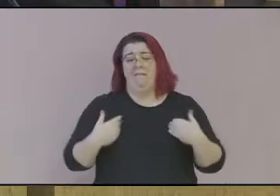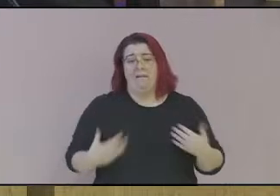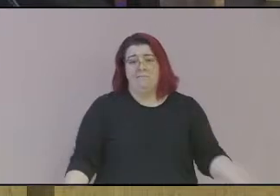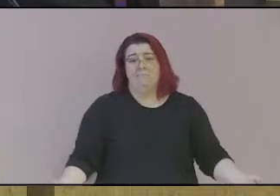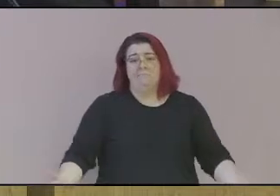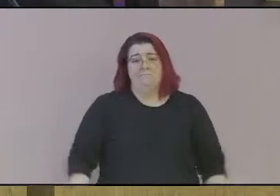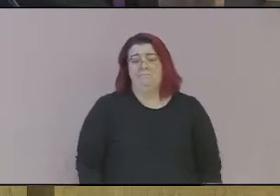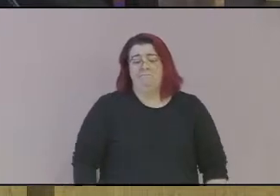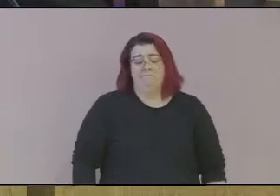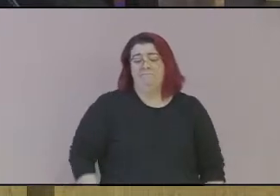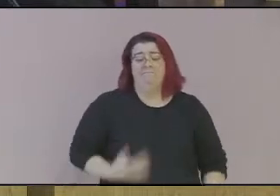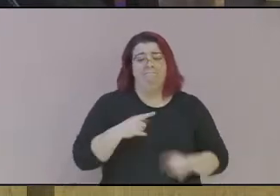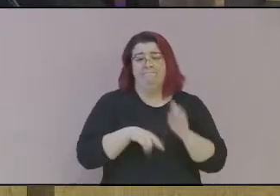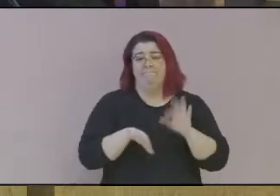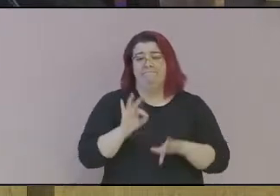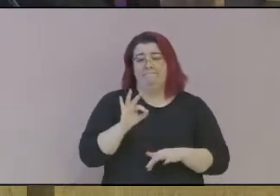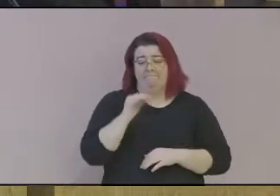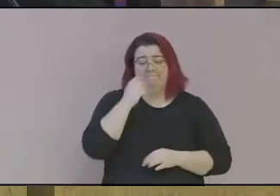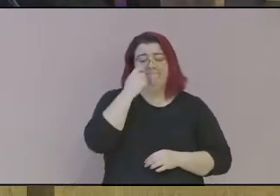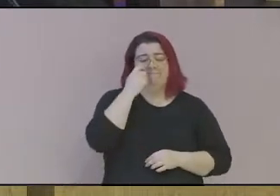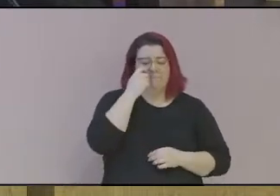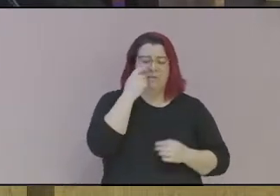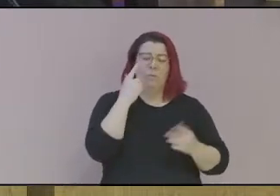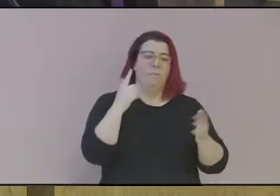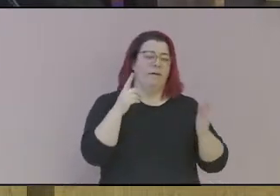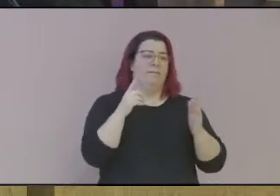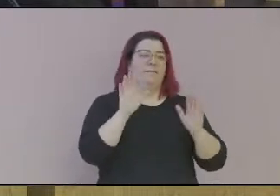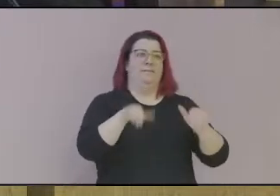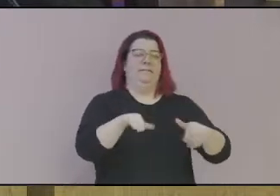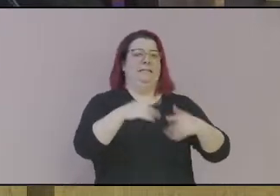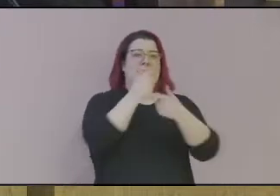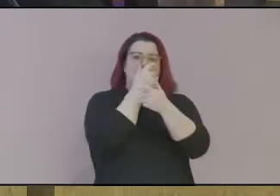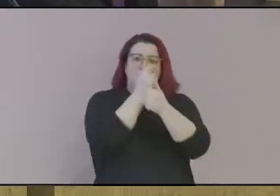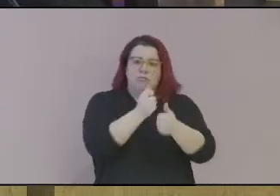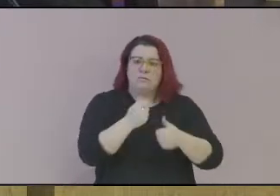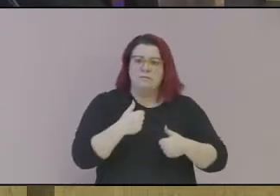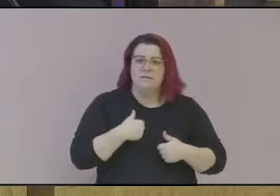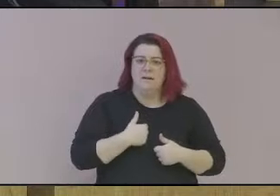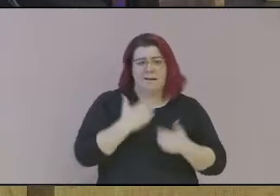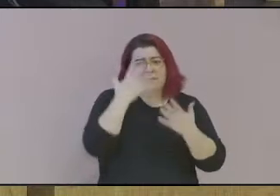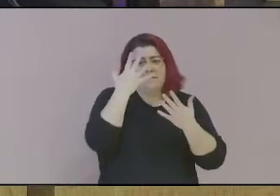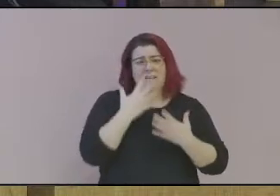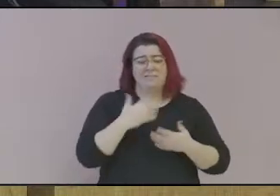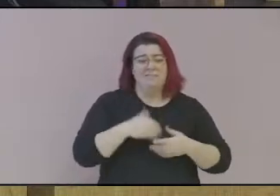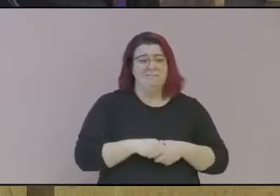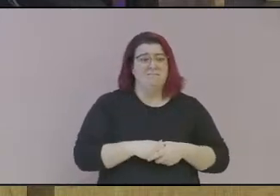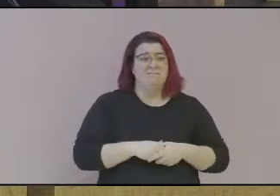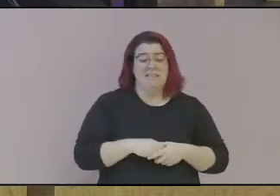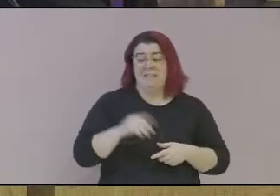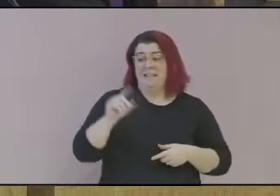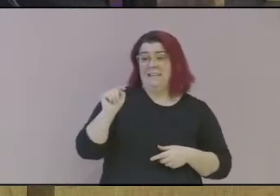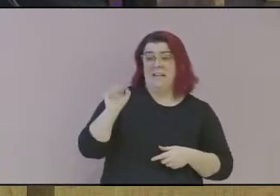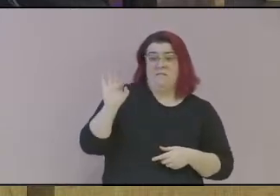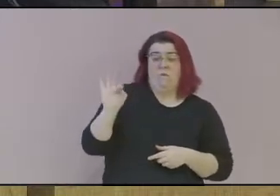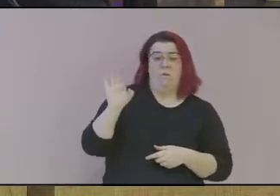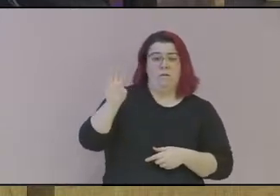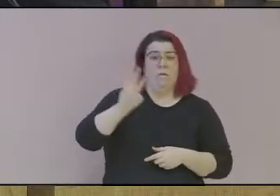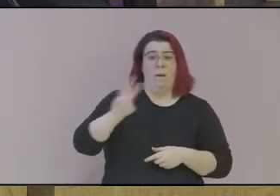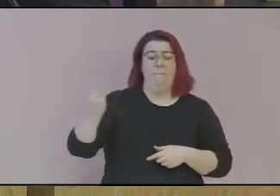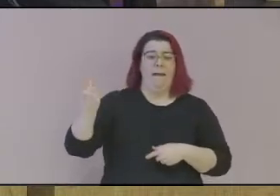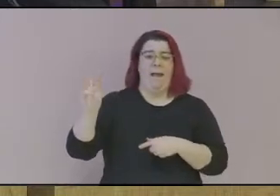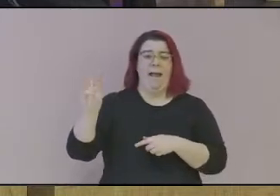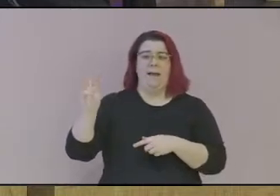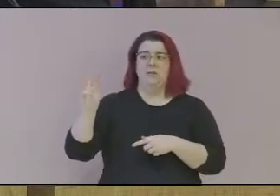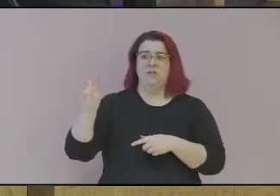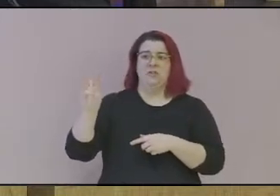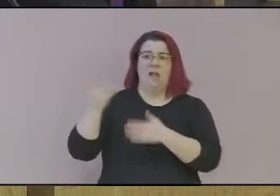you know, it's interesting. I'm sad to see that the task force webpage has been taken down from the New York Department of